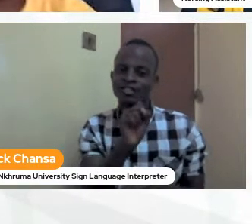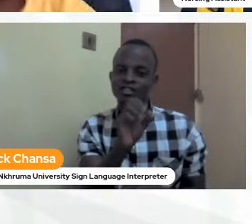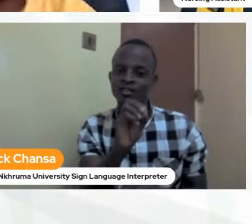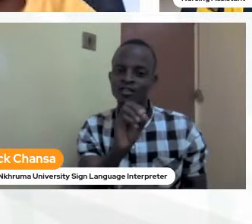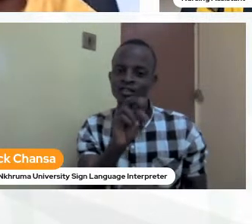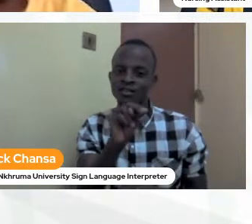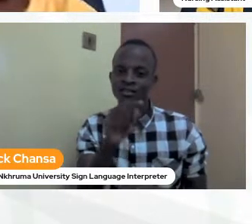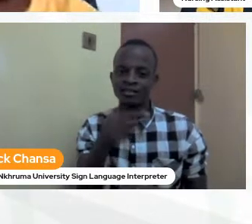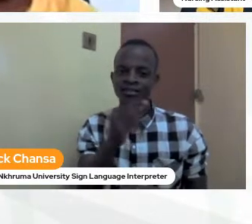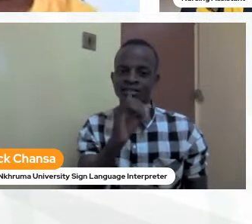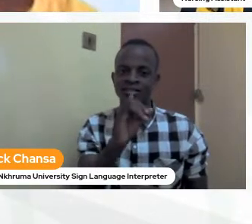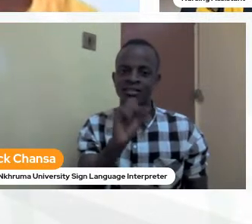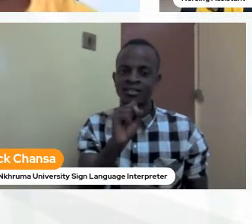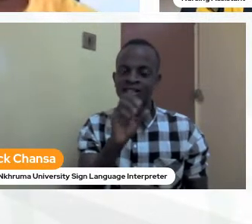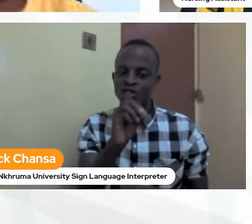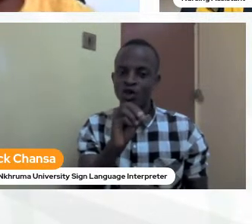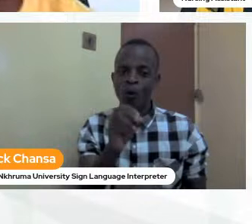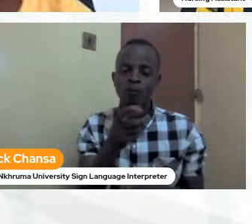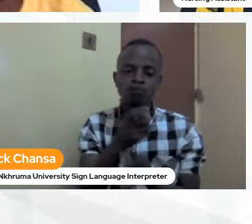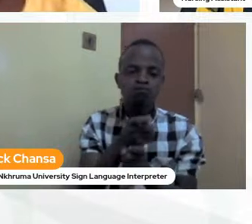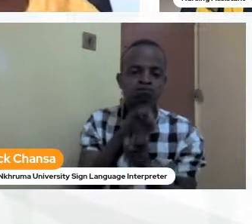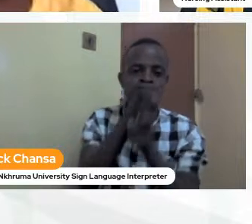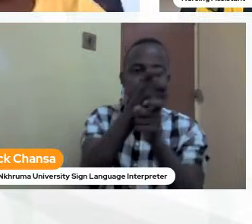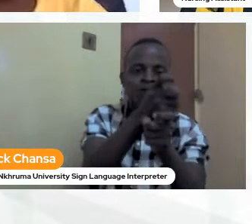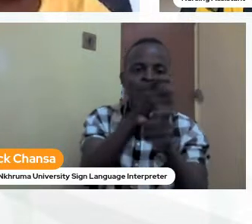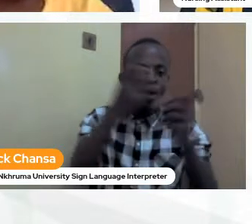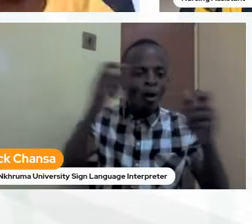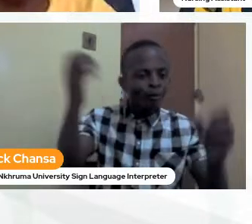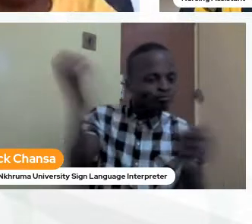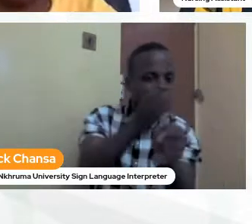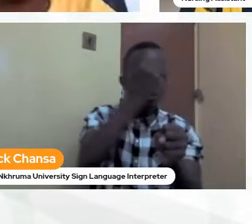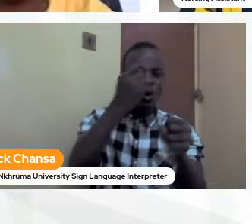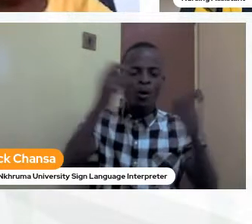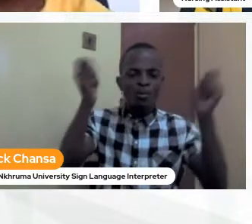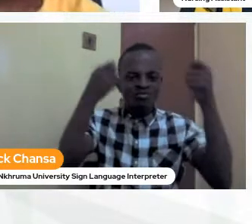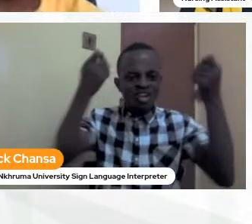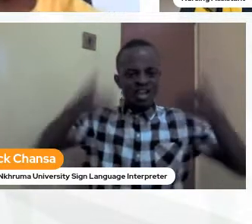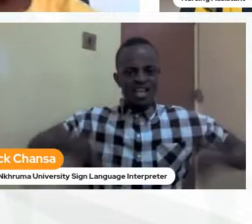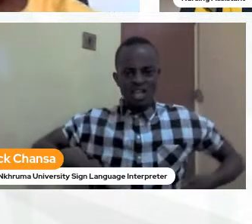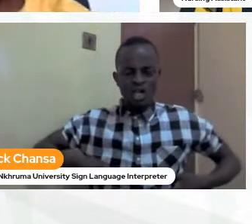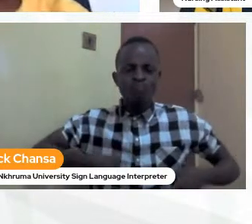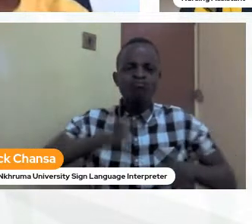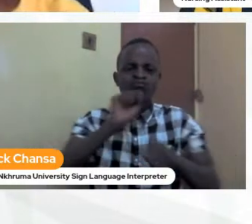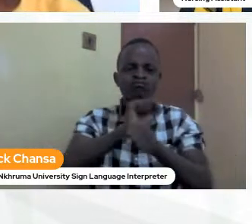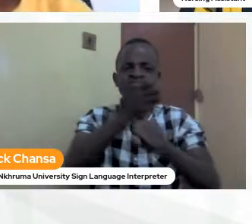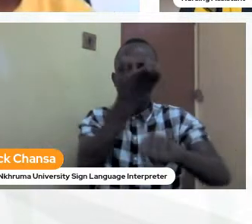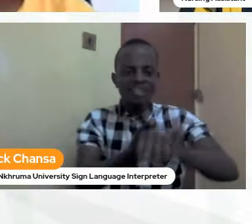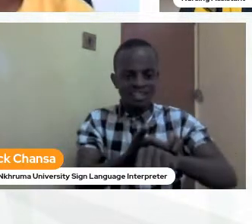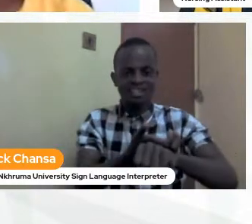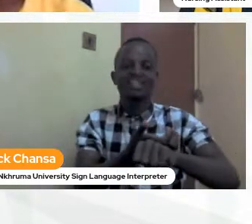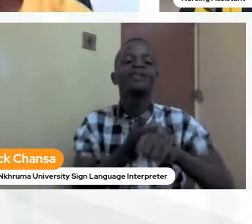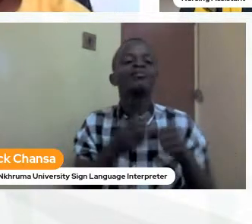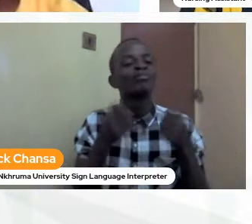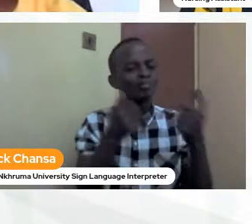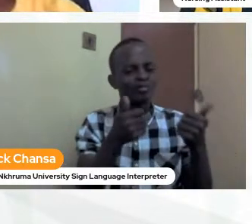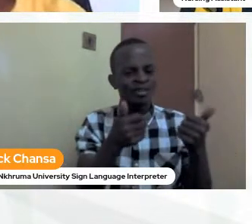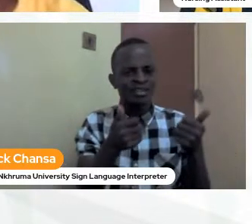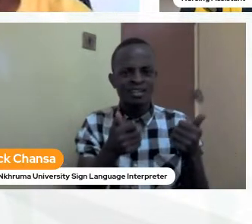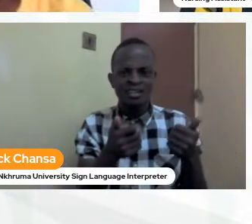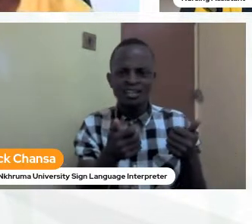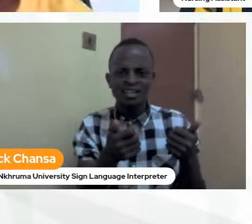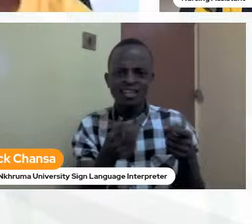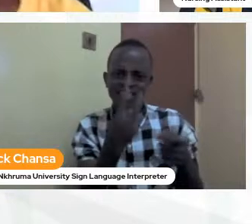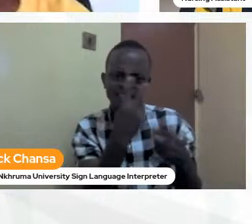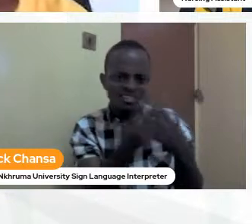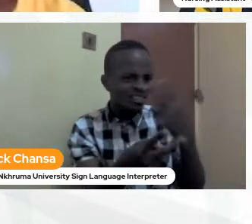was awarded for one of the winners of the Adolescent Health Hero Awards. So, we have seen the traffic that has